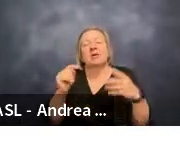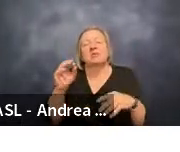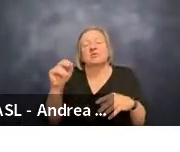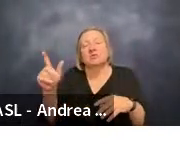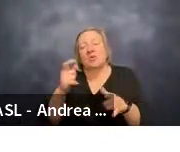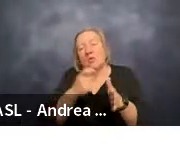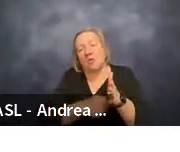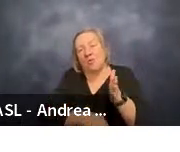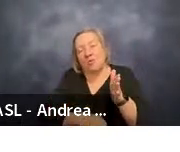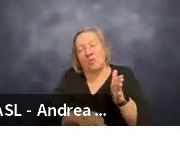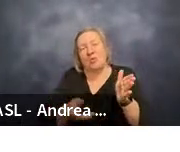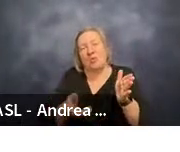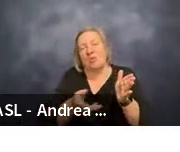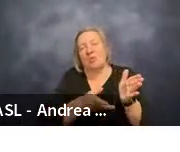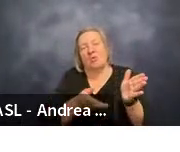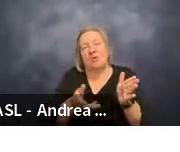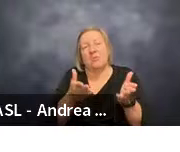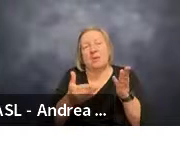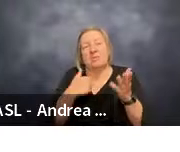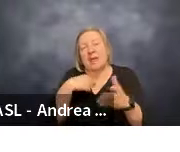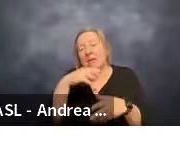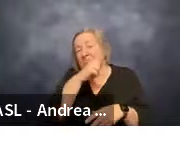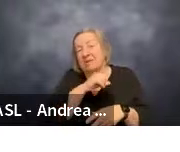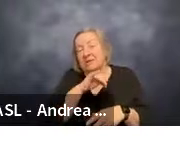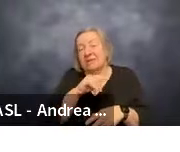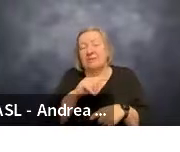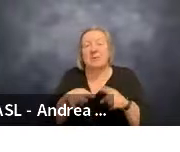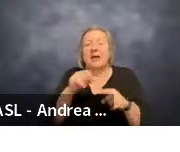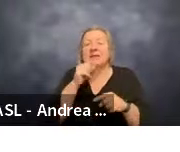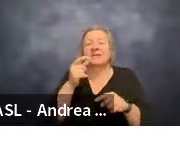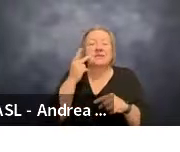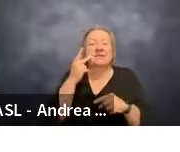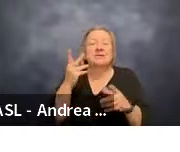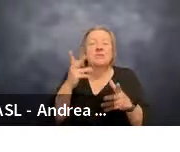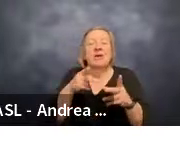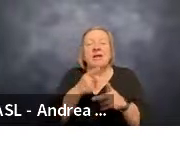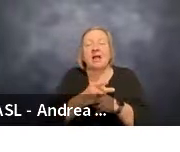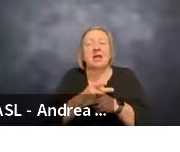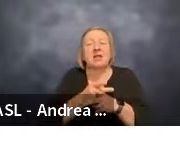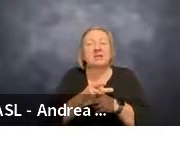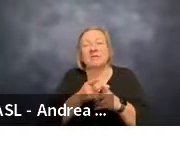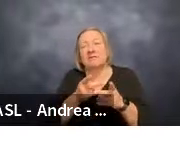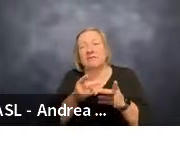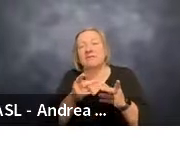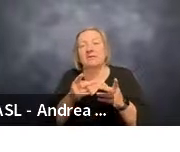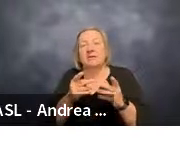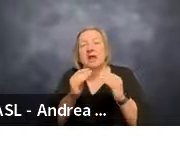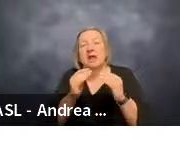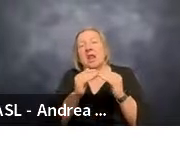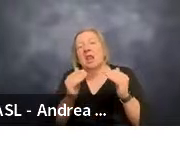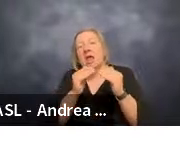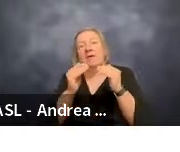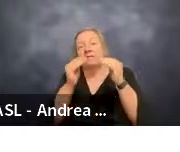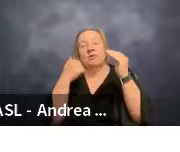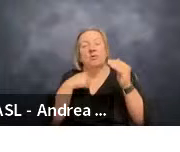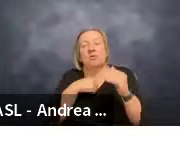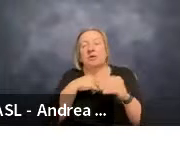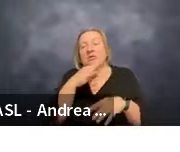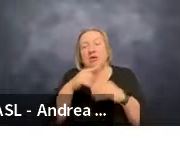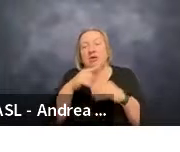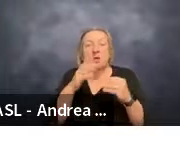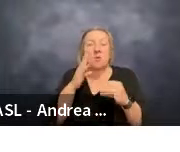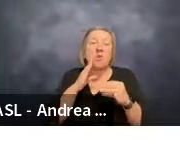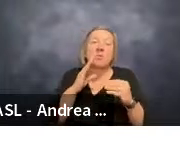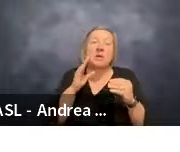is, because maybe I missed it, but I didn't see what kind of an order of magnitude of tolling dollar value we were talking about. Is it going to